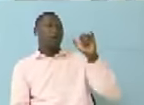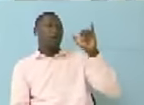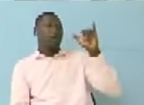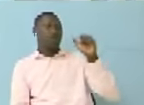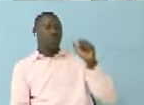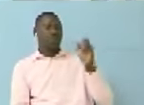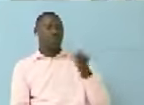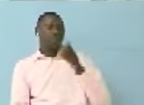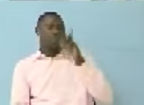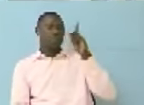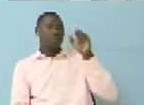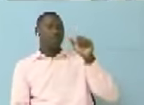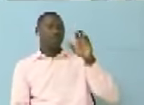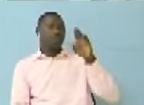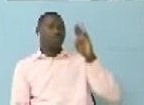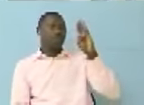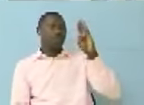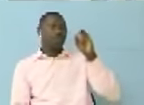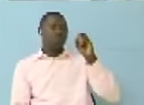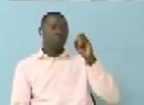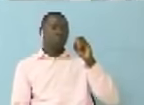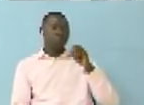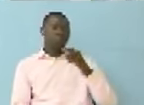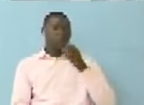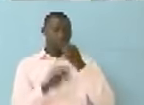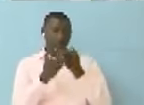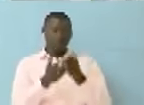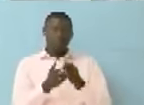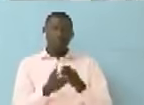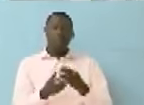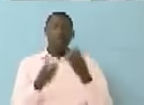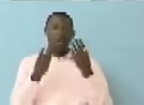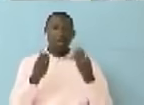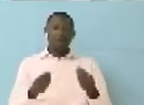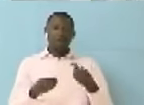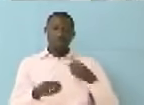ayafole. So that was how myself and Fofana Sadio Fofana